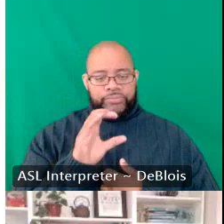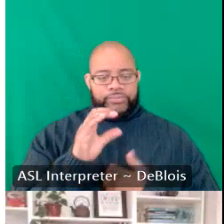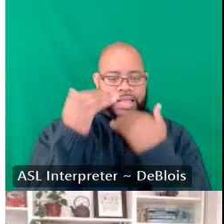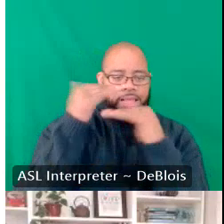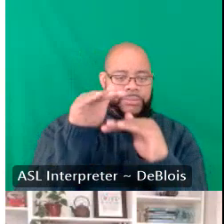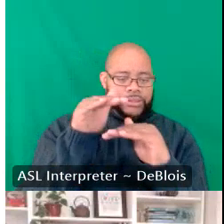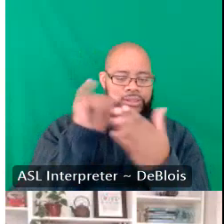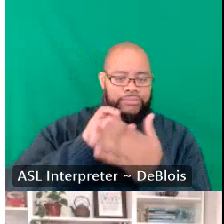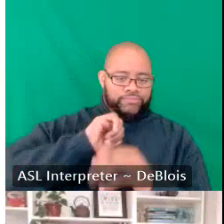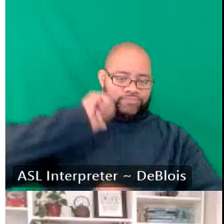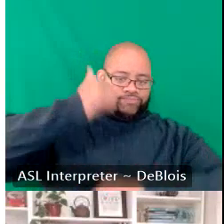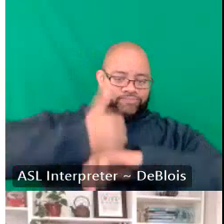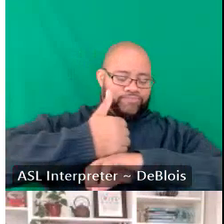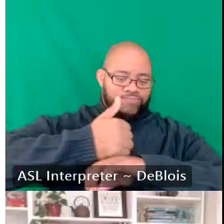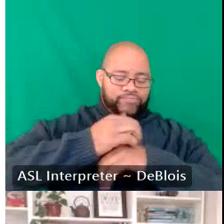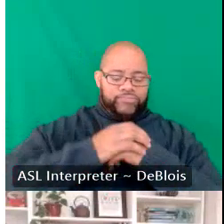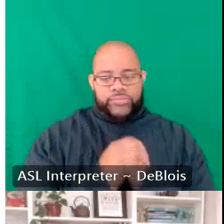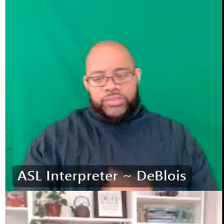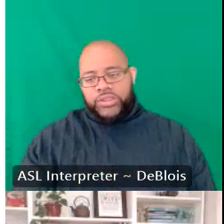are imposed.